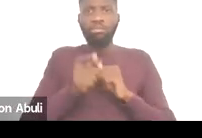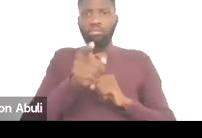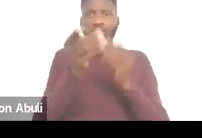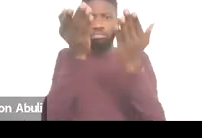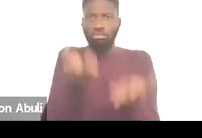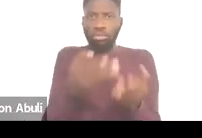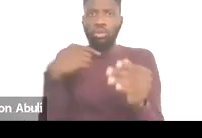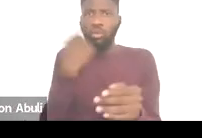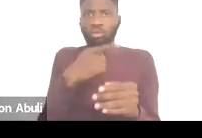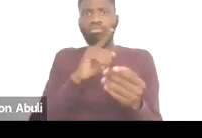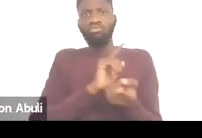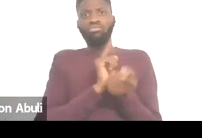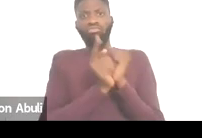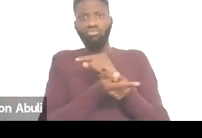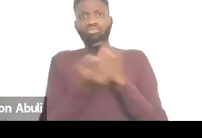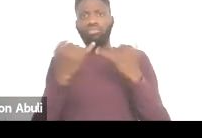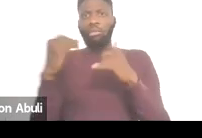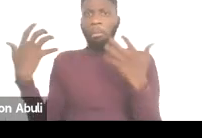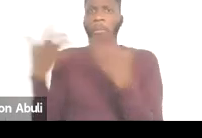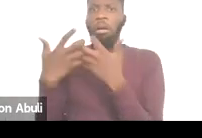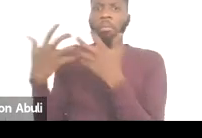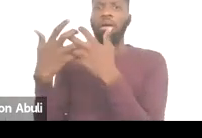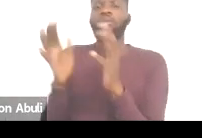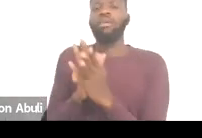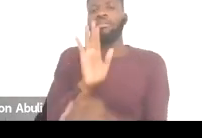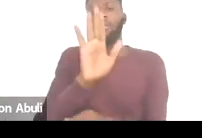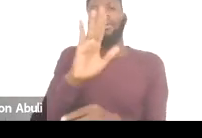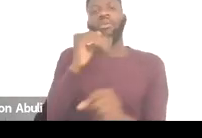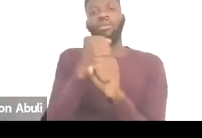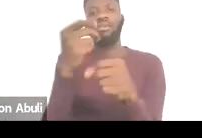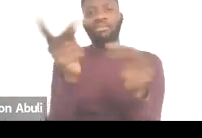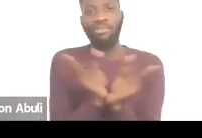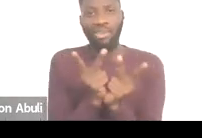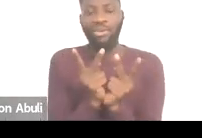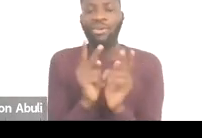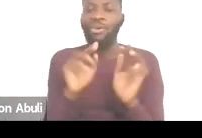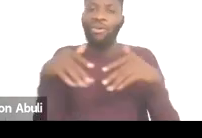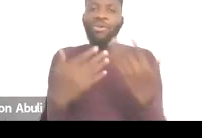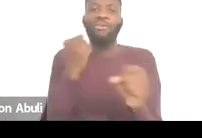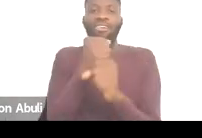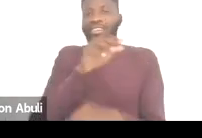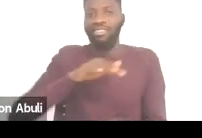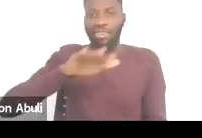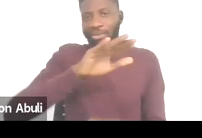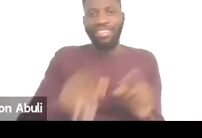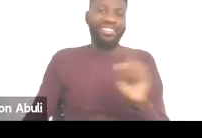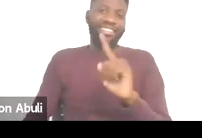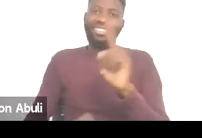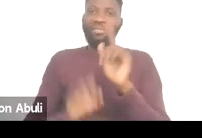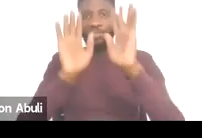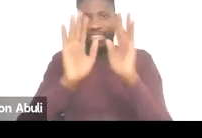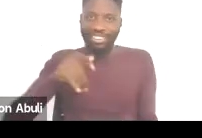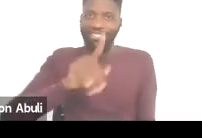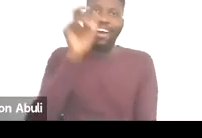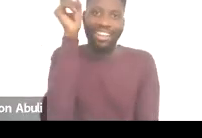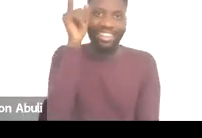you can fit into your workplace or into your new work environment, but it means for you to understand, how am I